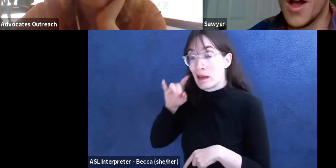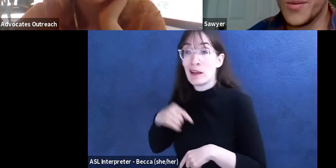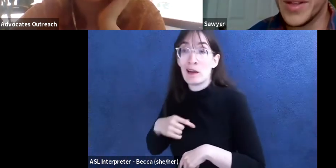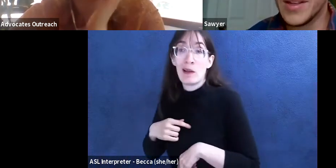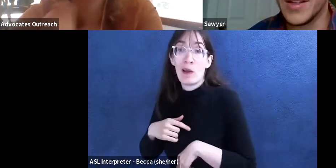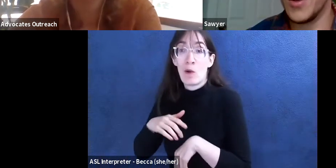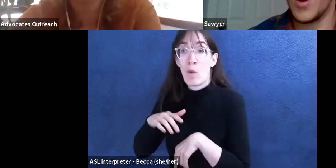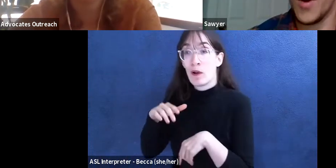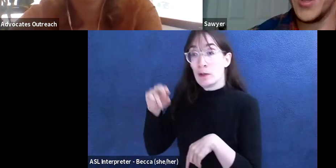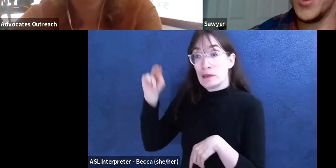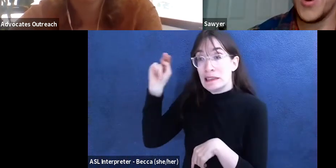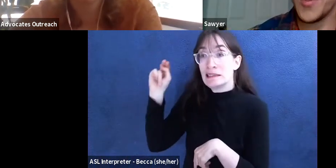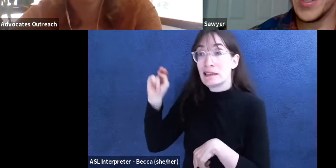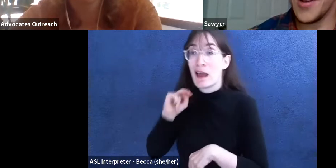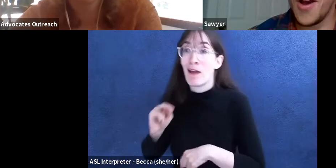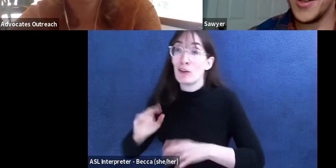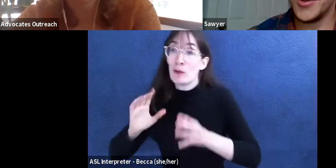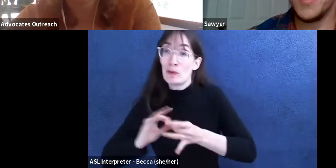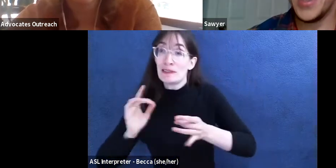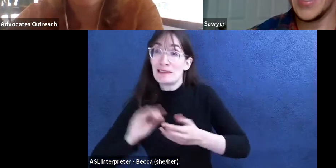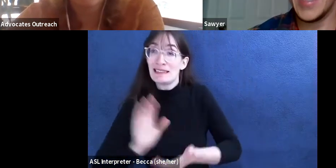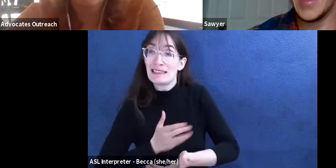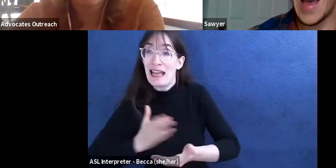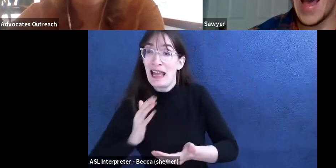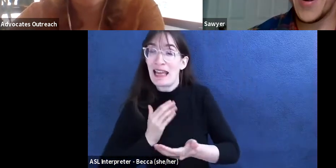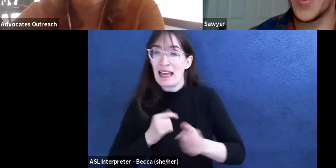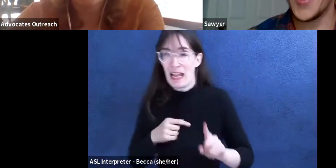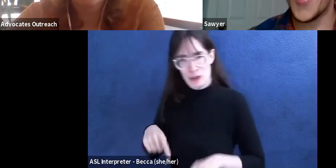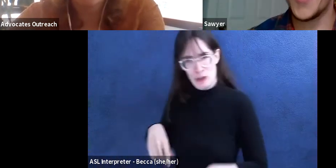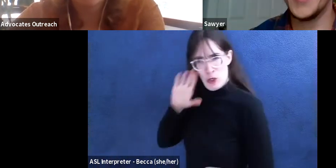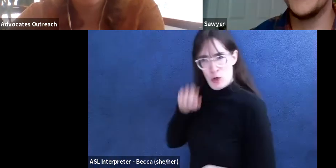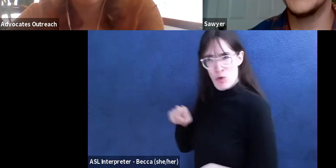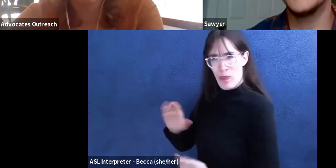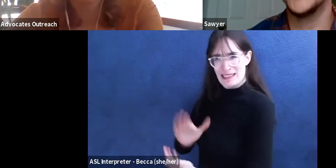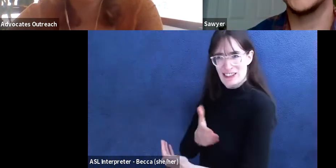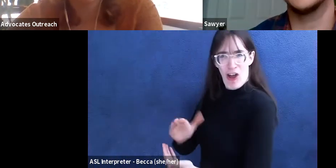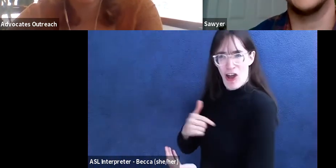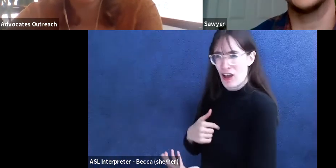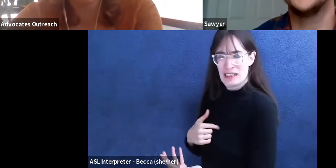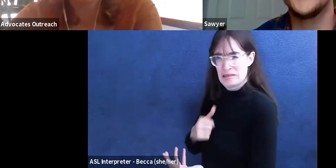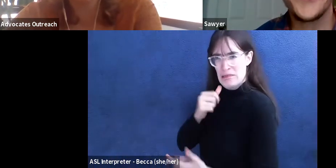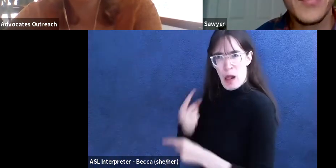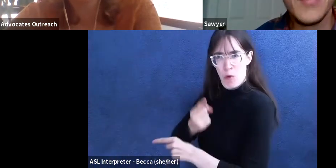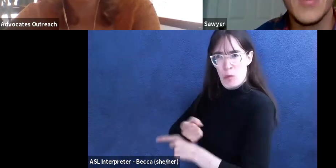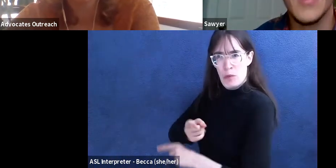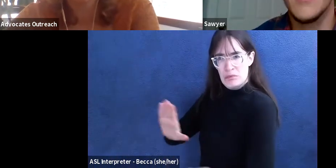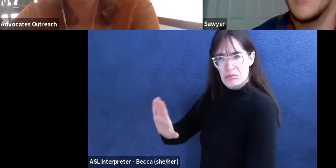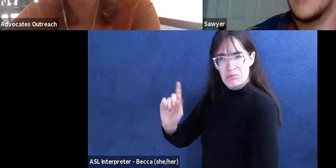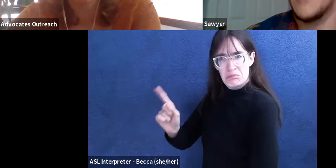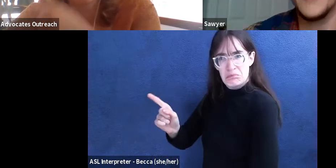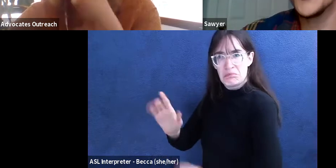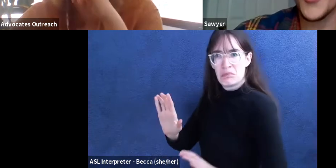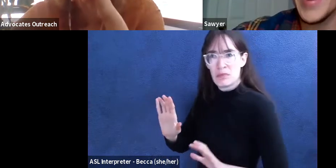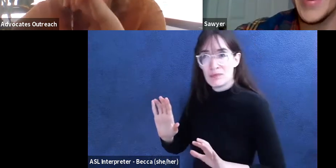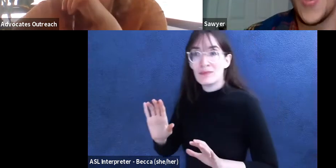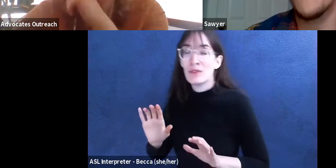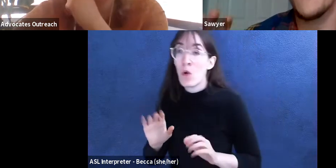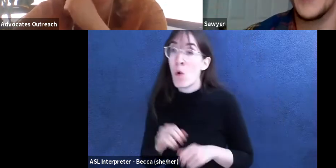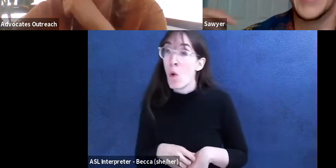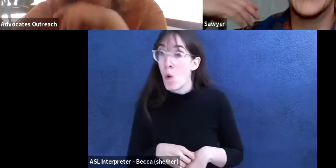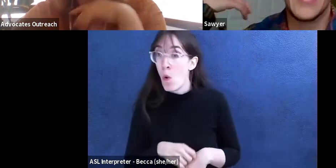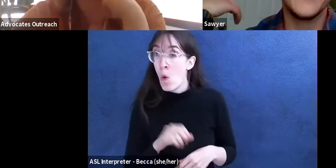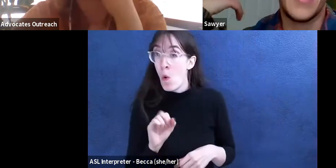be confusing for kids. And then there's just, I think, the tendency of parents